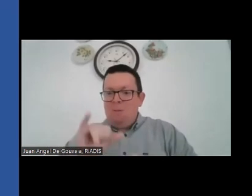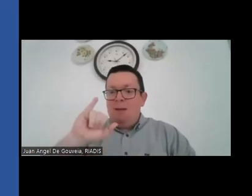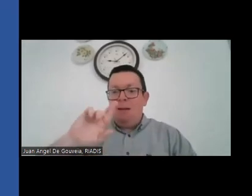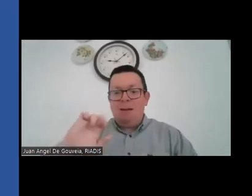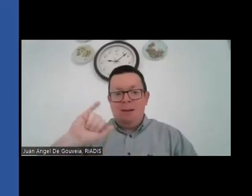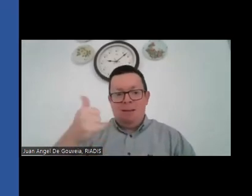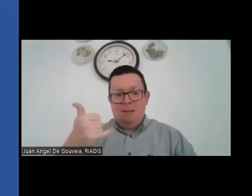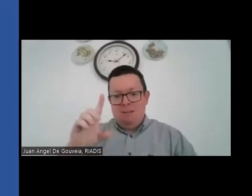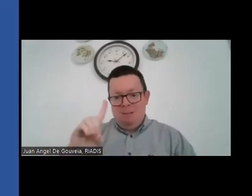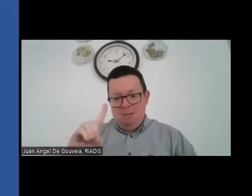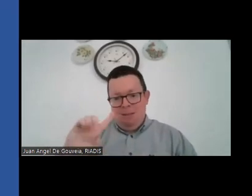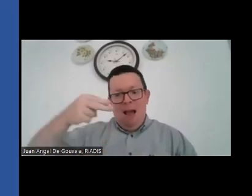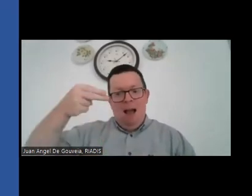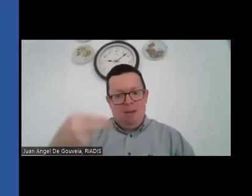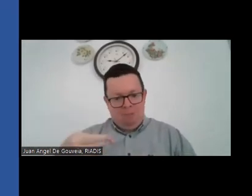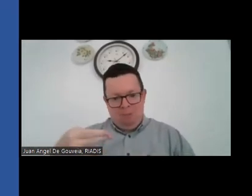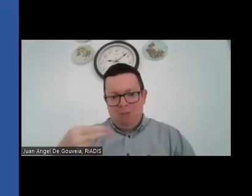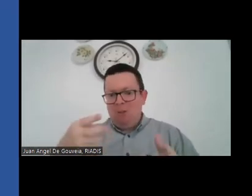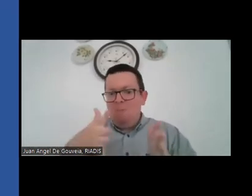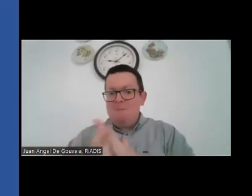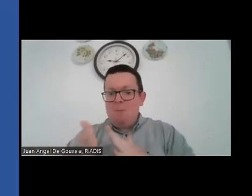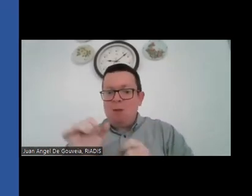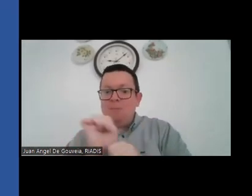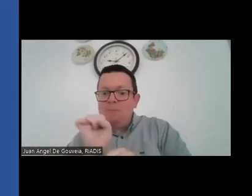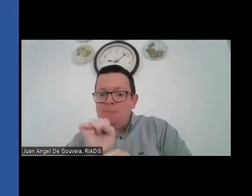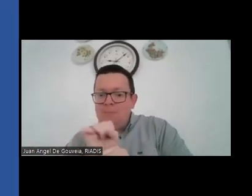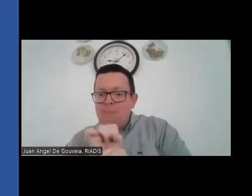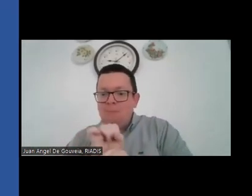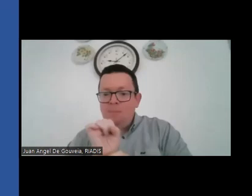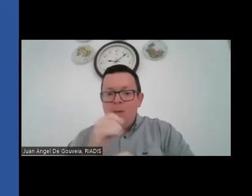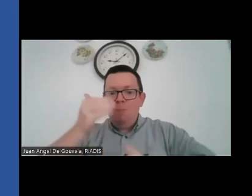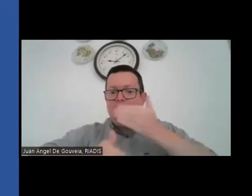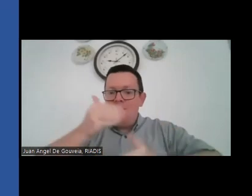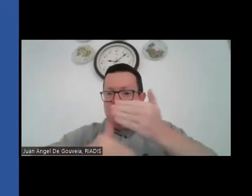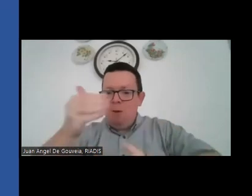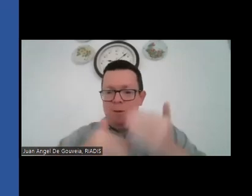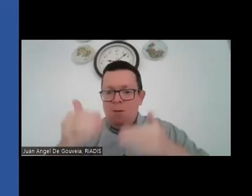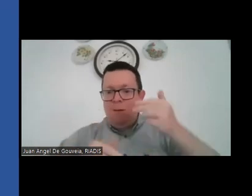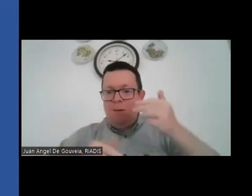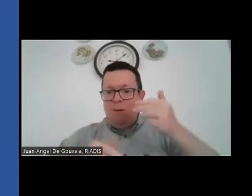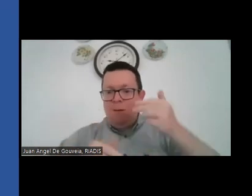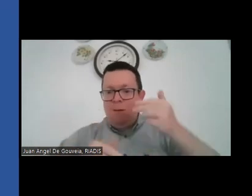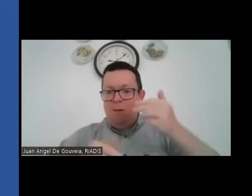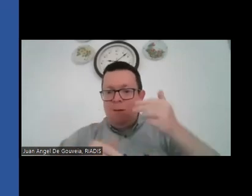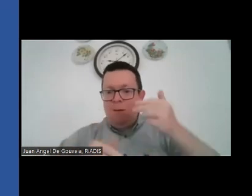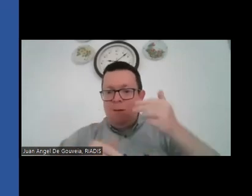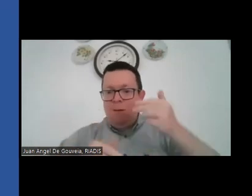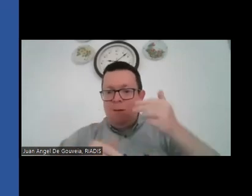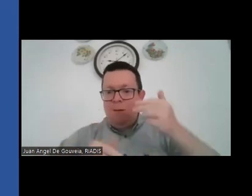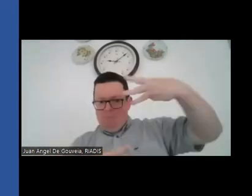INGRIDH, is achieved through a methodological cycle consisting of 3 phases. What is